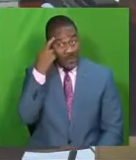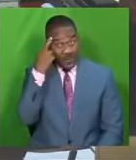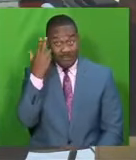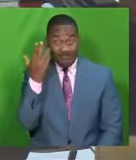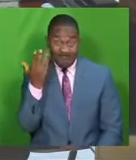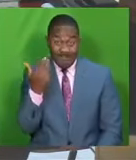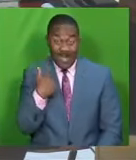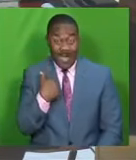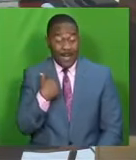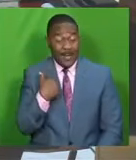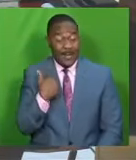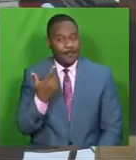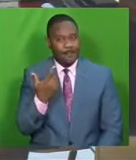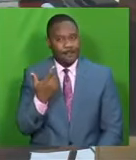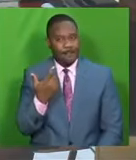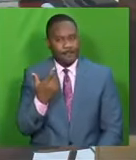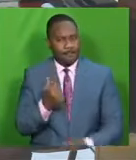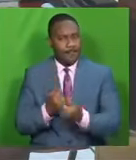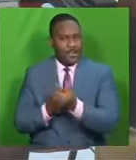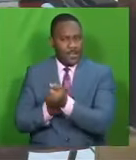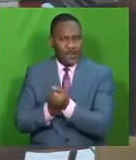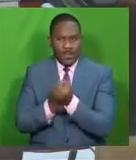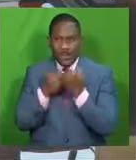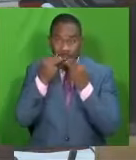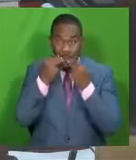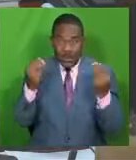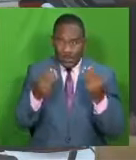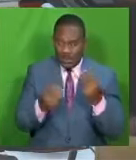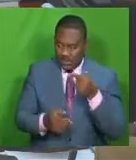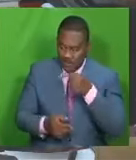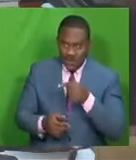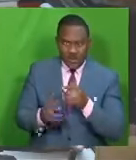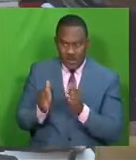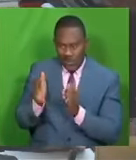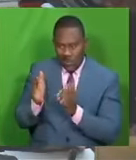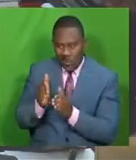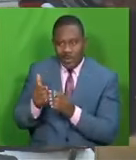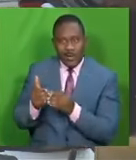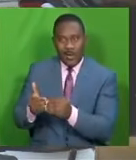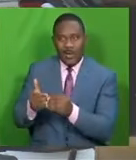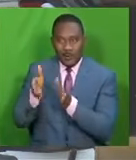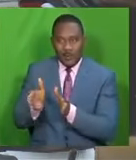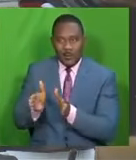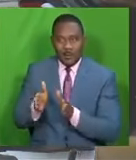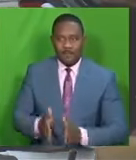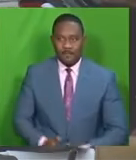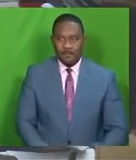Speaker, I support the motion ably moved by the minority leader